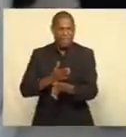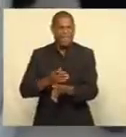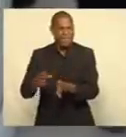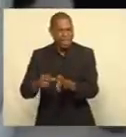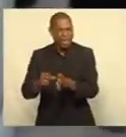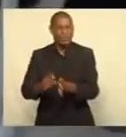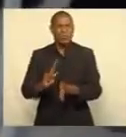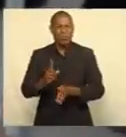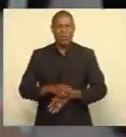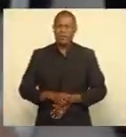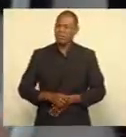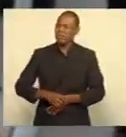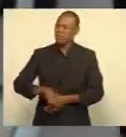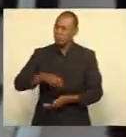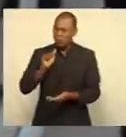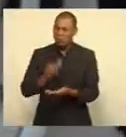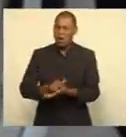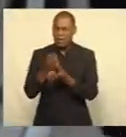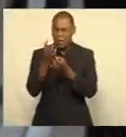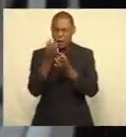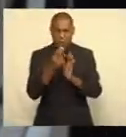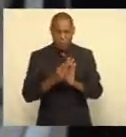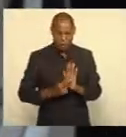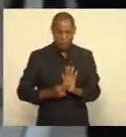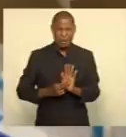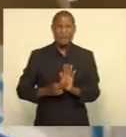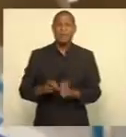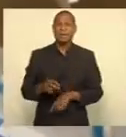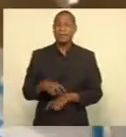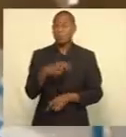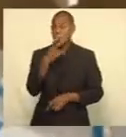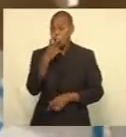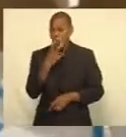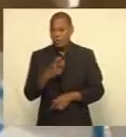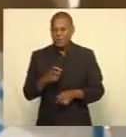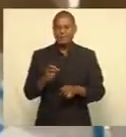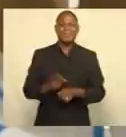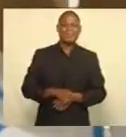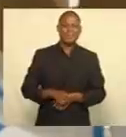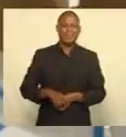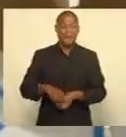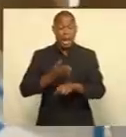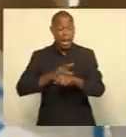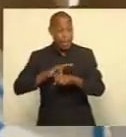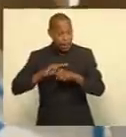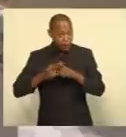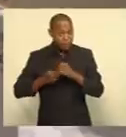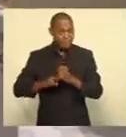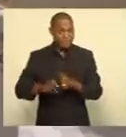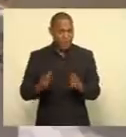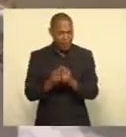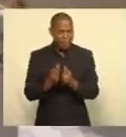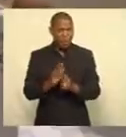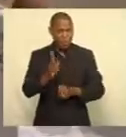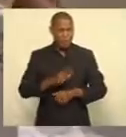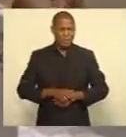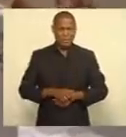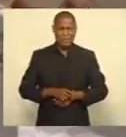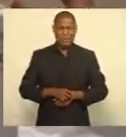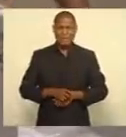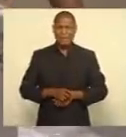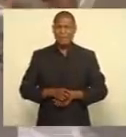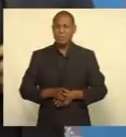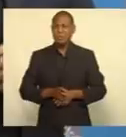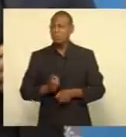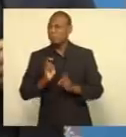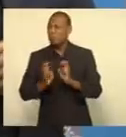life-saving information, the country's oldest newspaper is misleading the public. The Fiji Times published a troubling headline on your Facebook